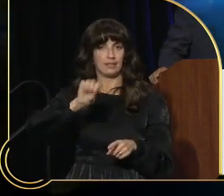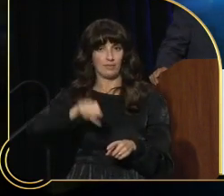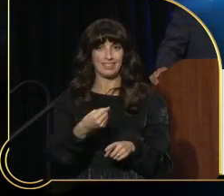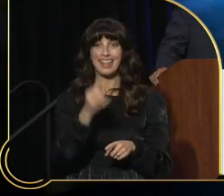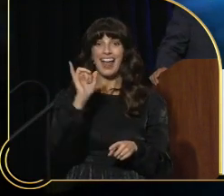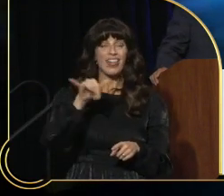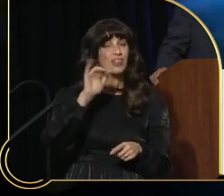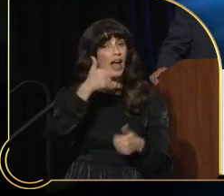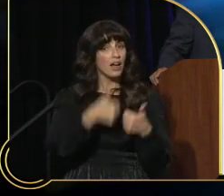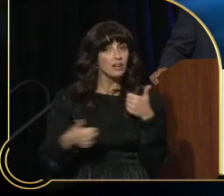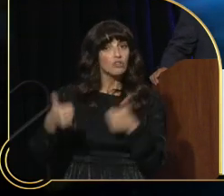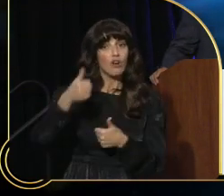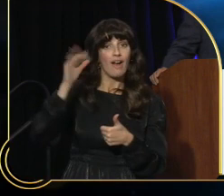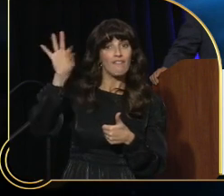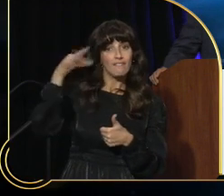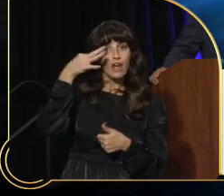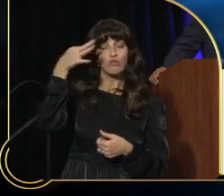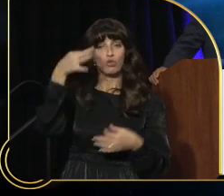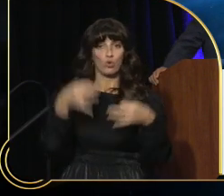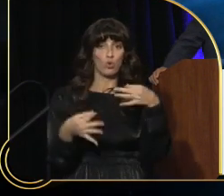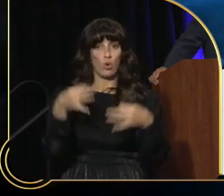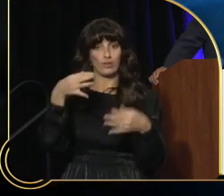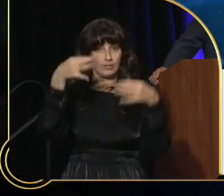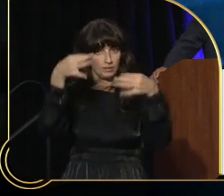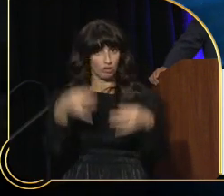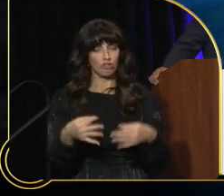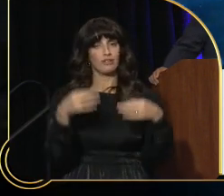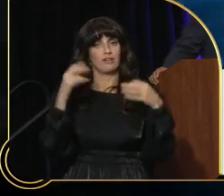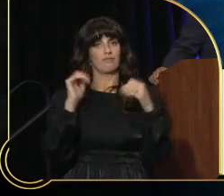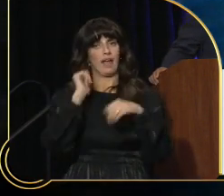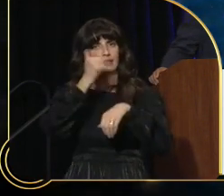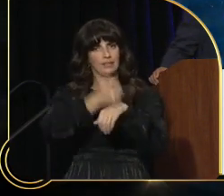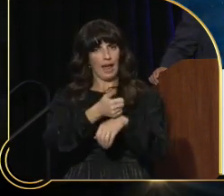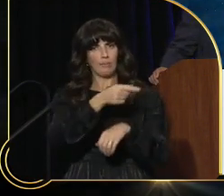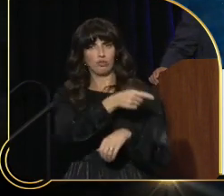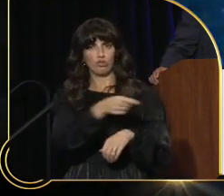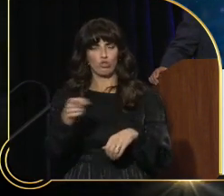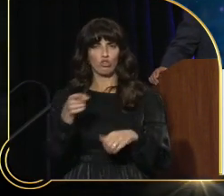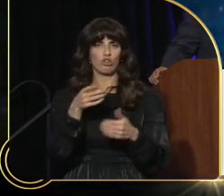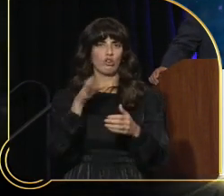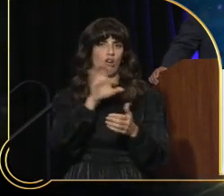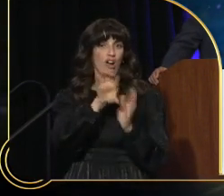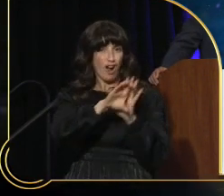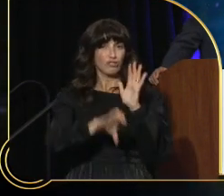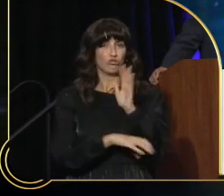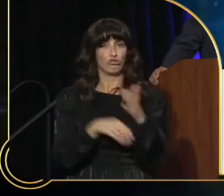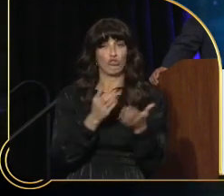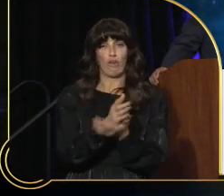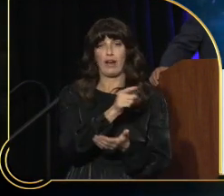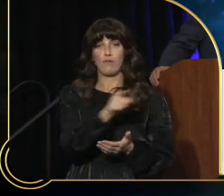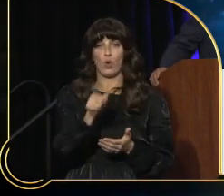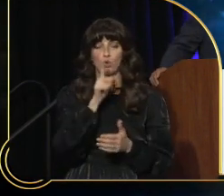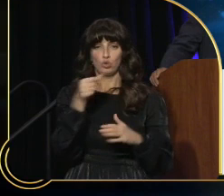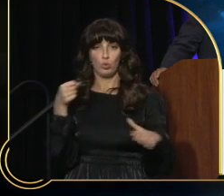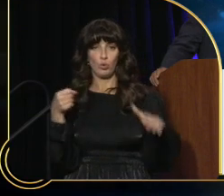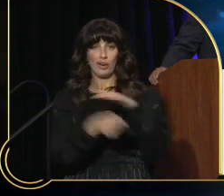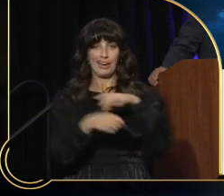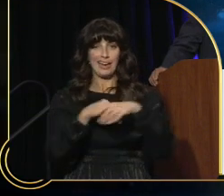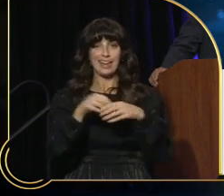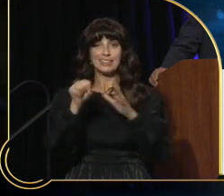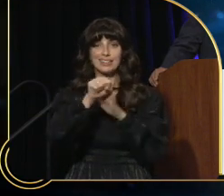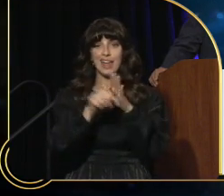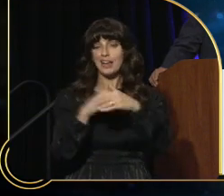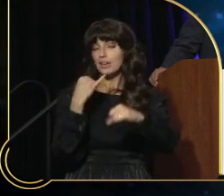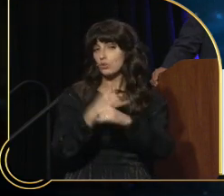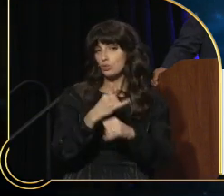decision established the constitutional right of people confined in state institutions and established